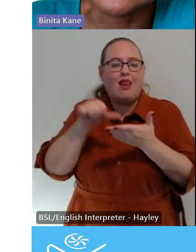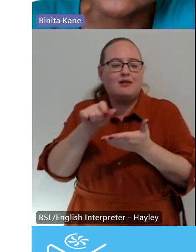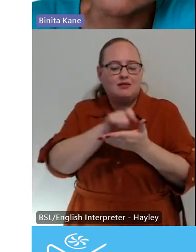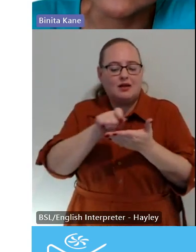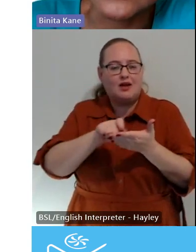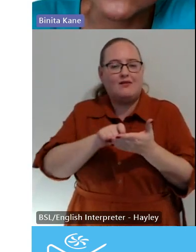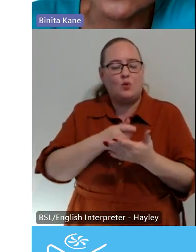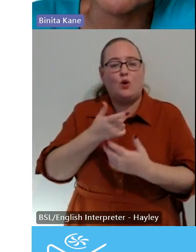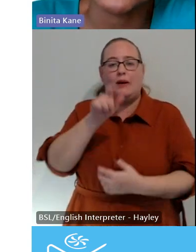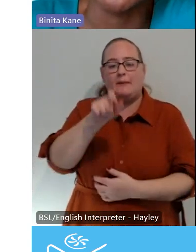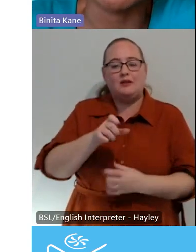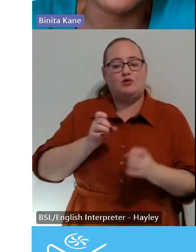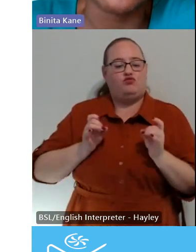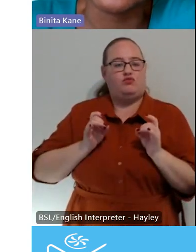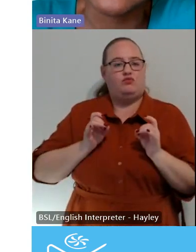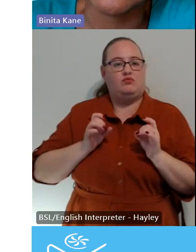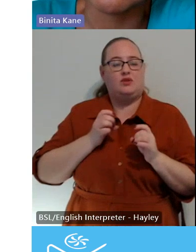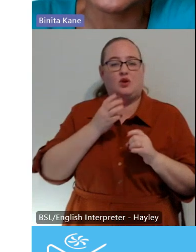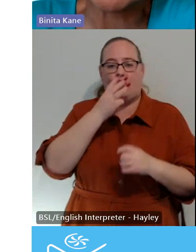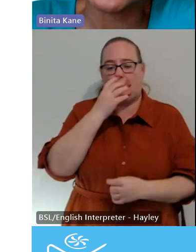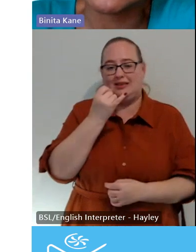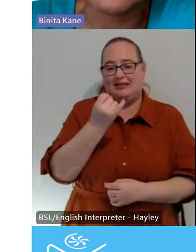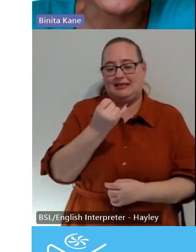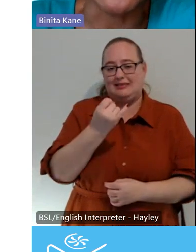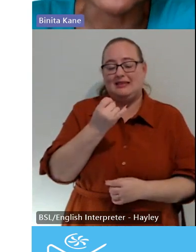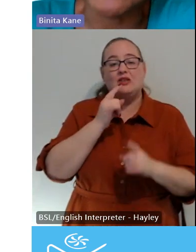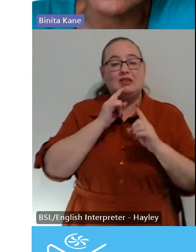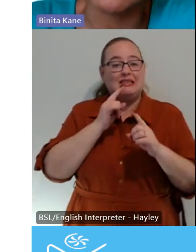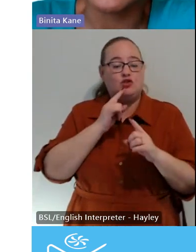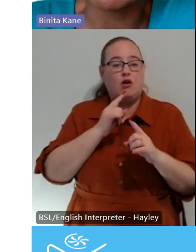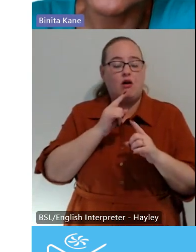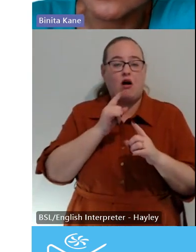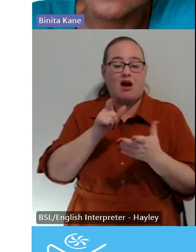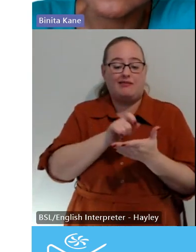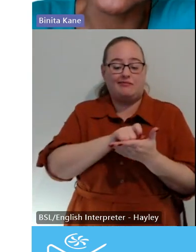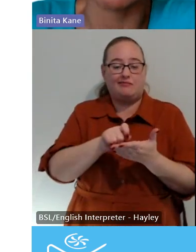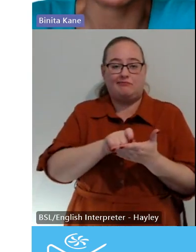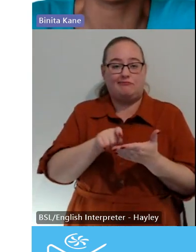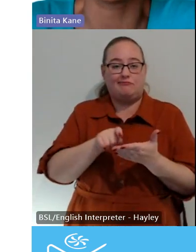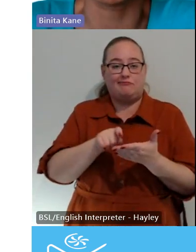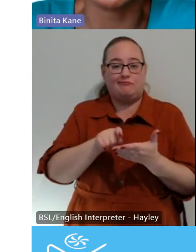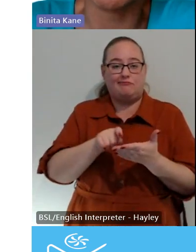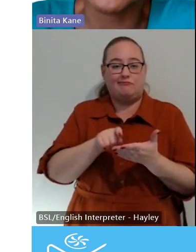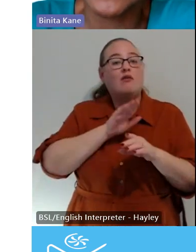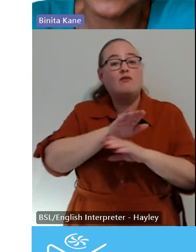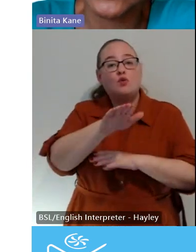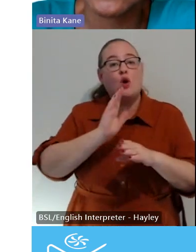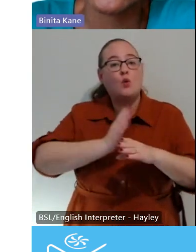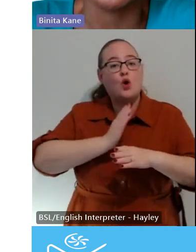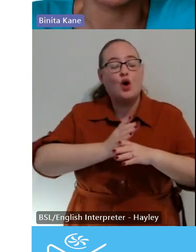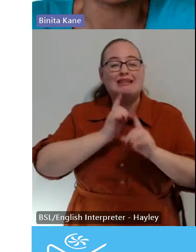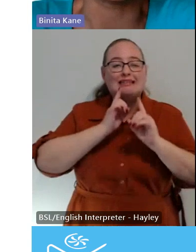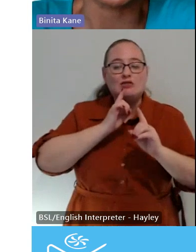a 36-year-old teacher, where I've had to state that there is absolutely no prospect of her ever working as a teacher again before retirement